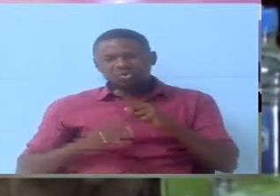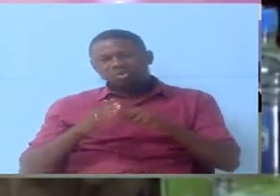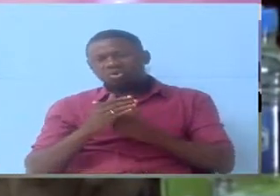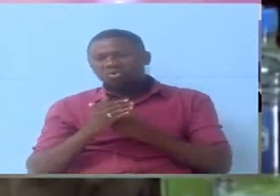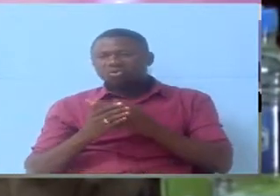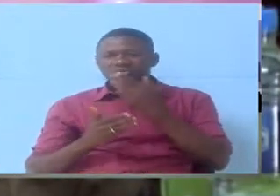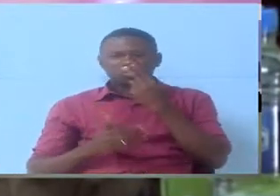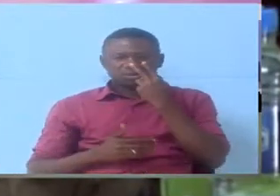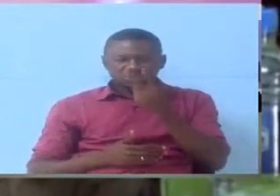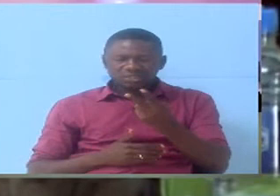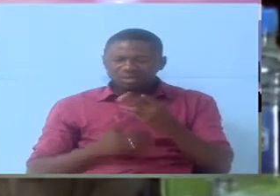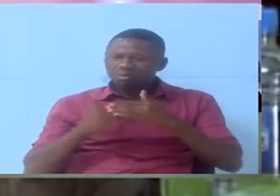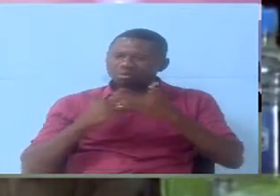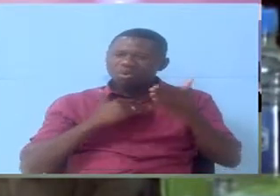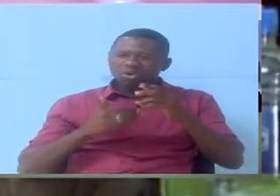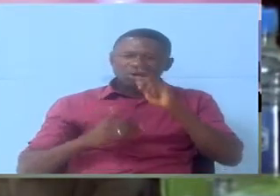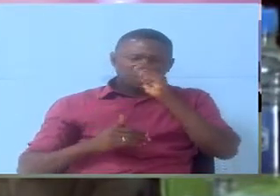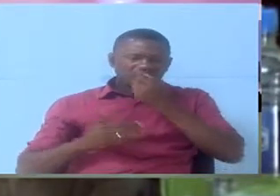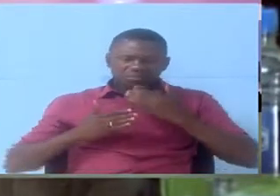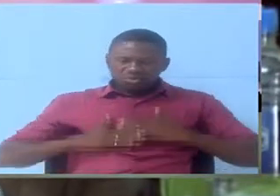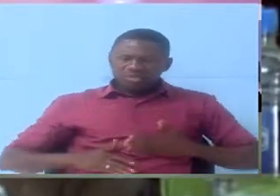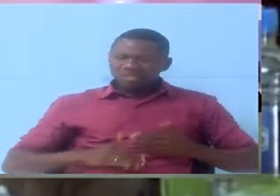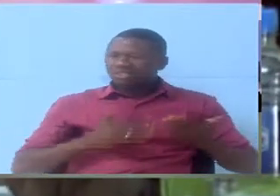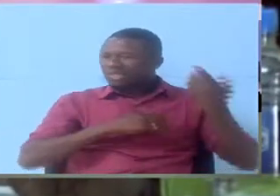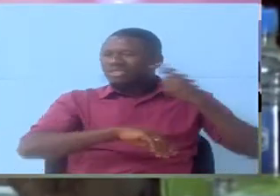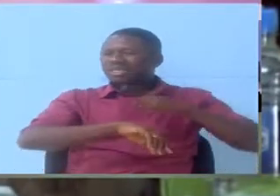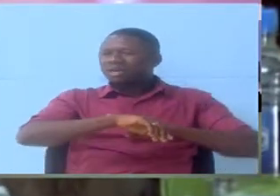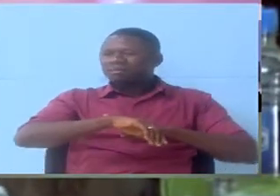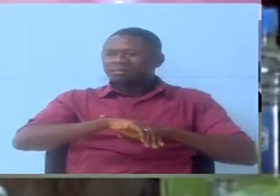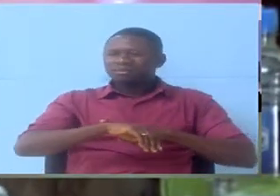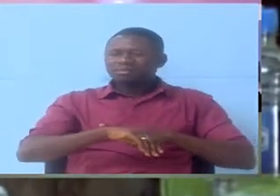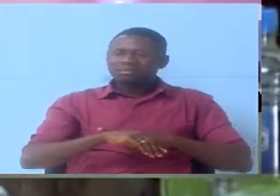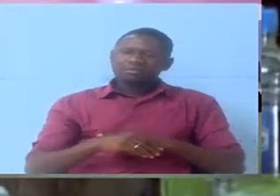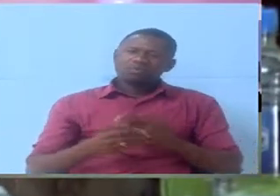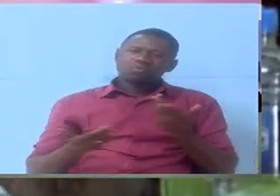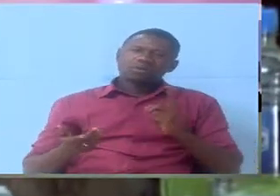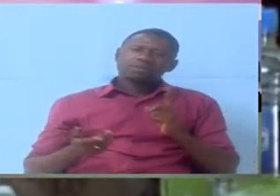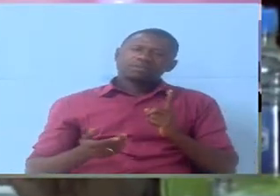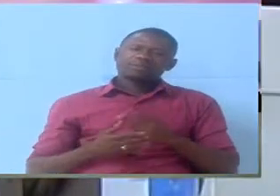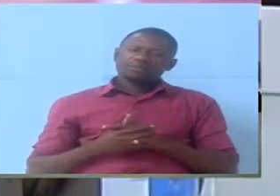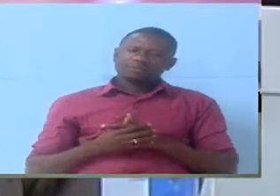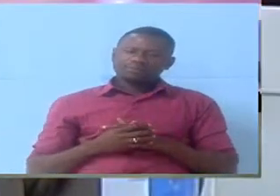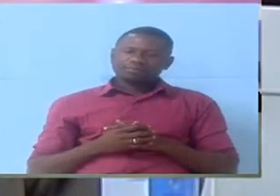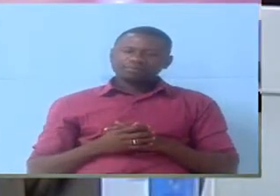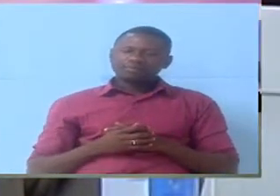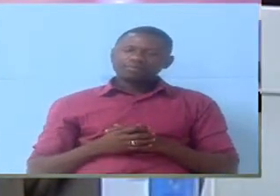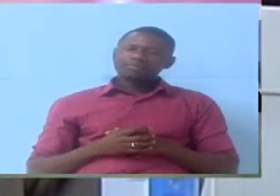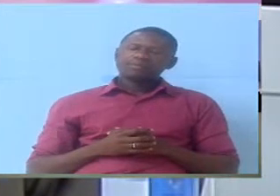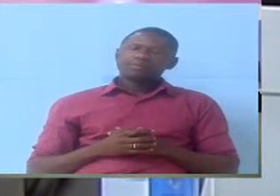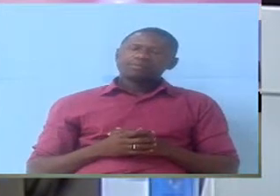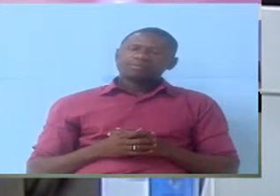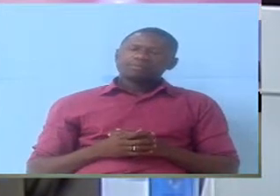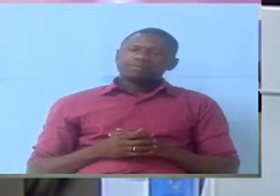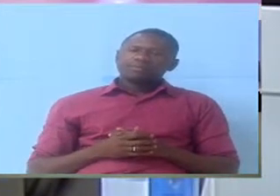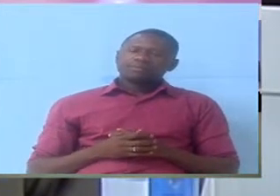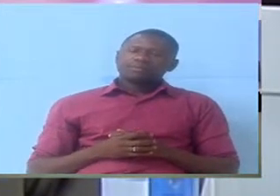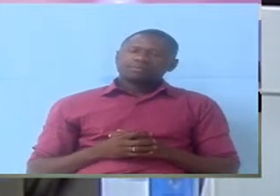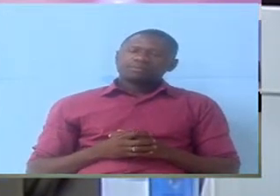bodies during that period? Mr. Chairman, I only saw the